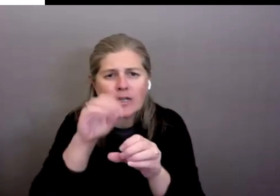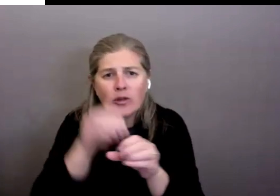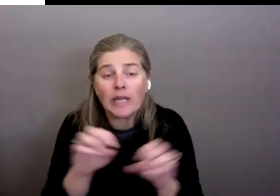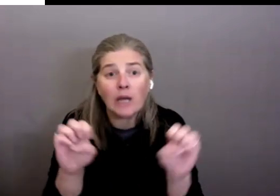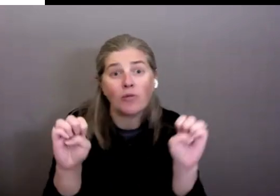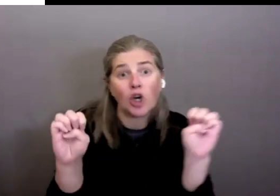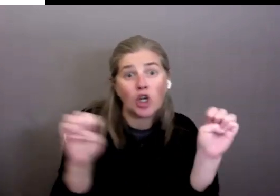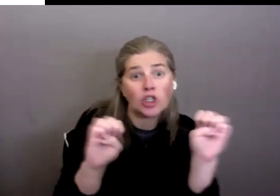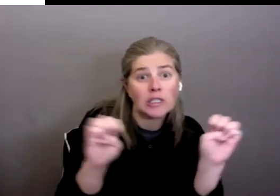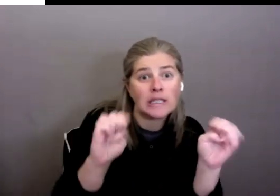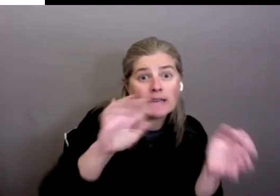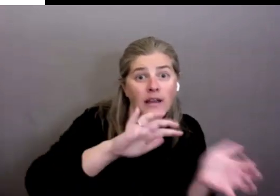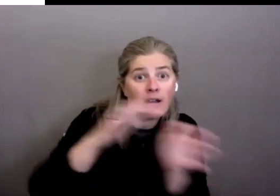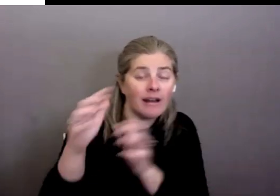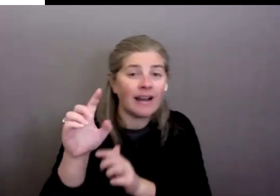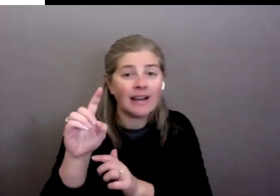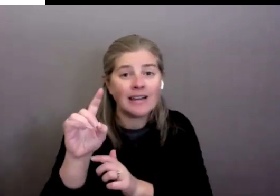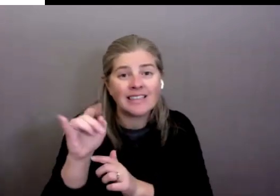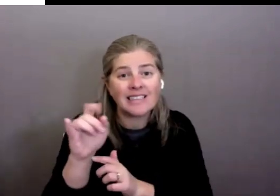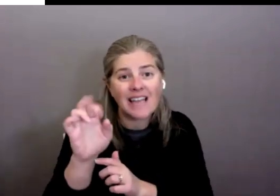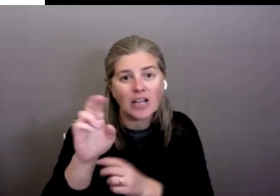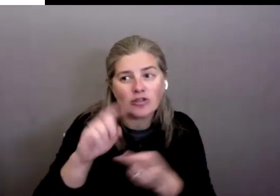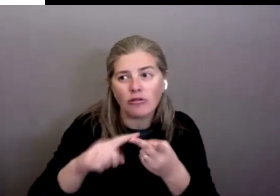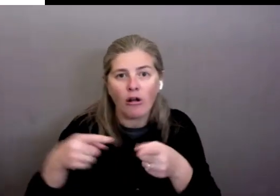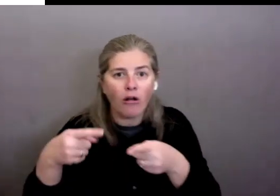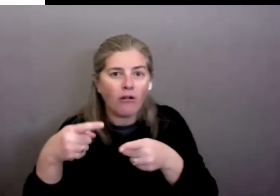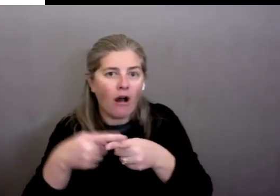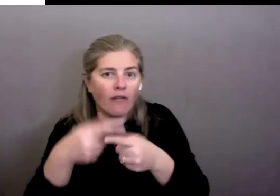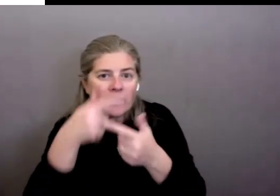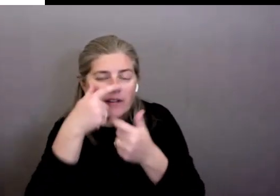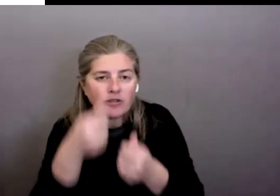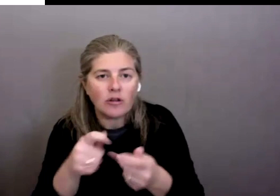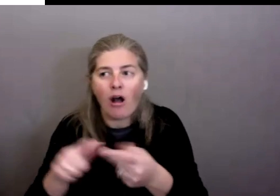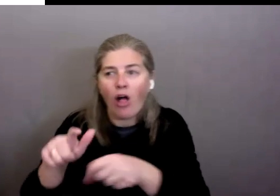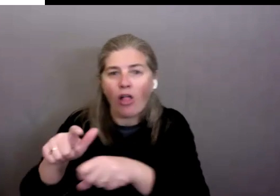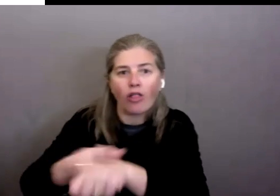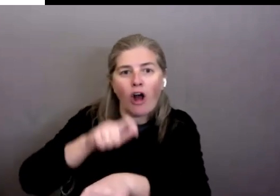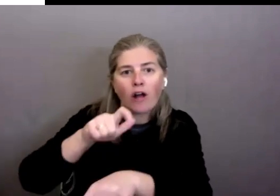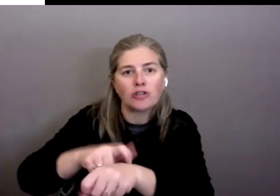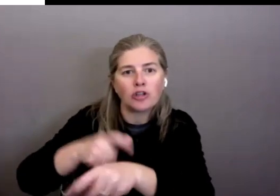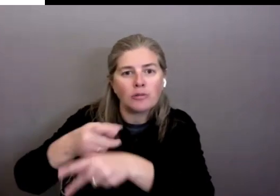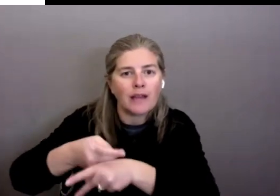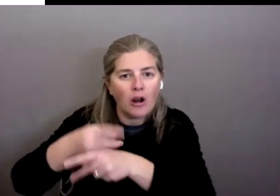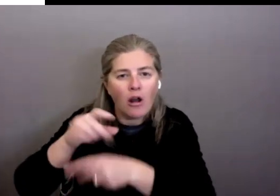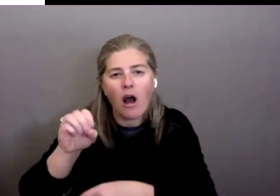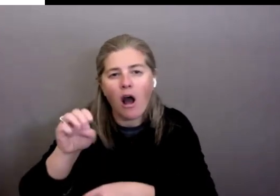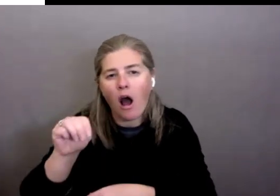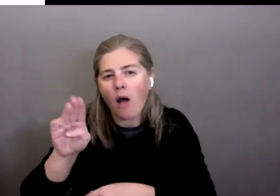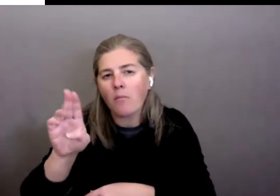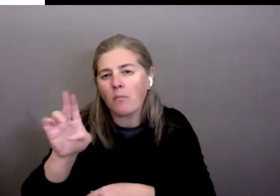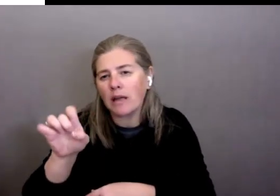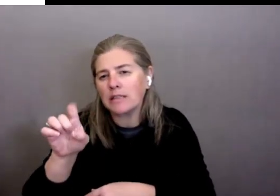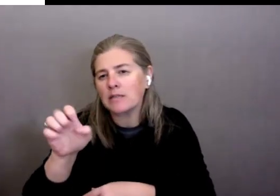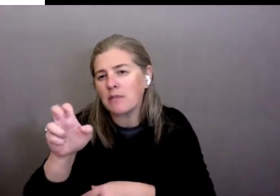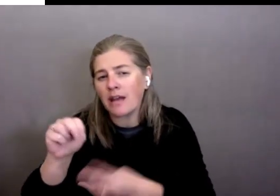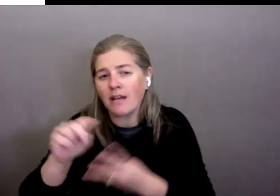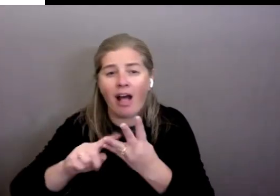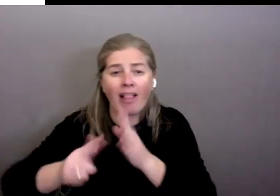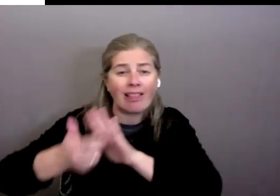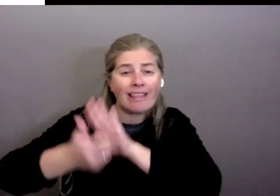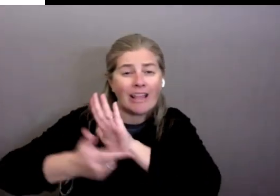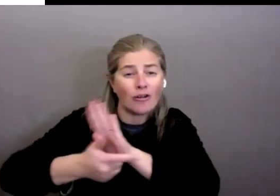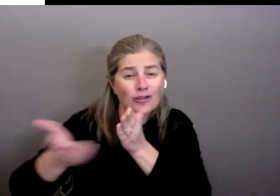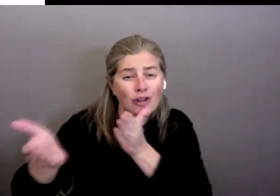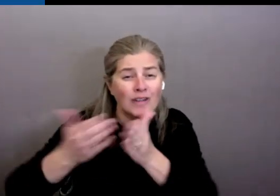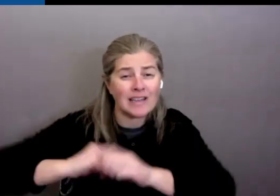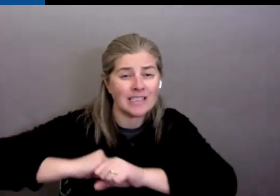emergencies and disasters, conflicts of interest, long-term care ombudsman, legal assistance, and defensive guardianship. And